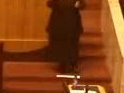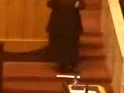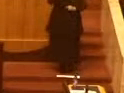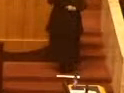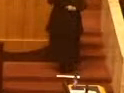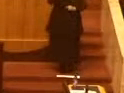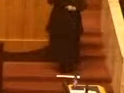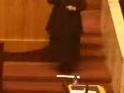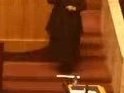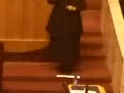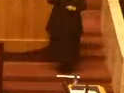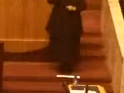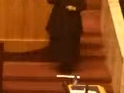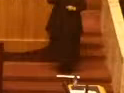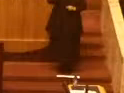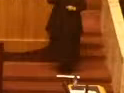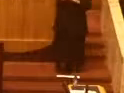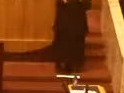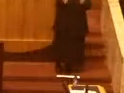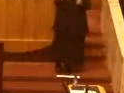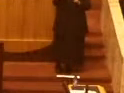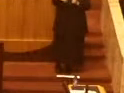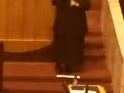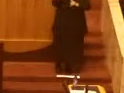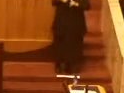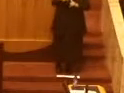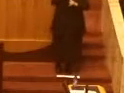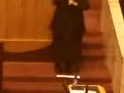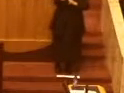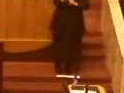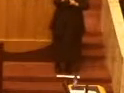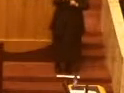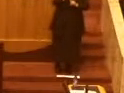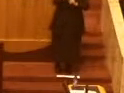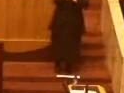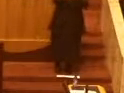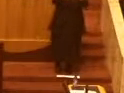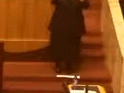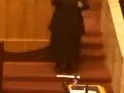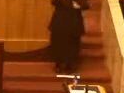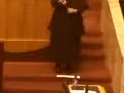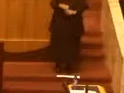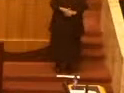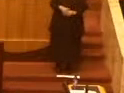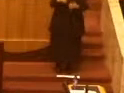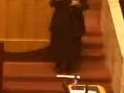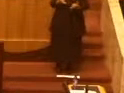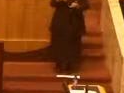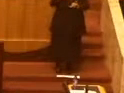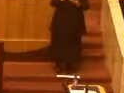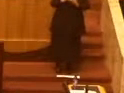and the municipalities, other municipalities, are soon to follow. In alleviating